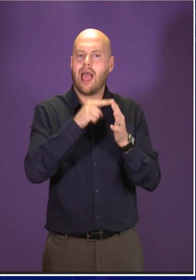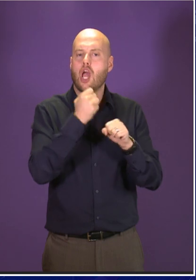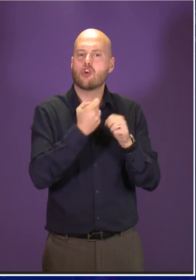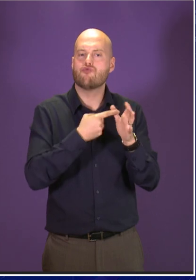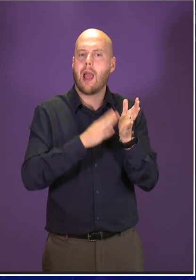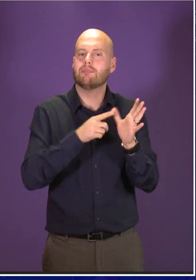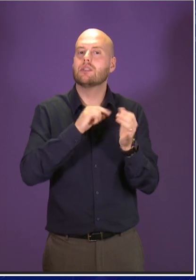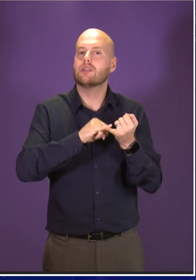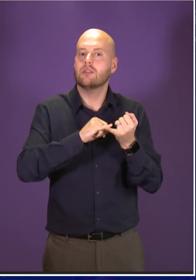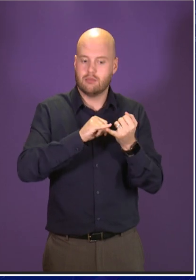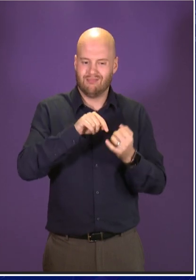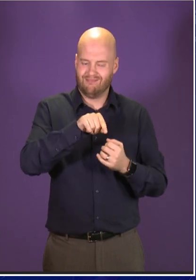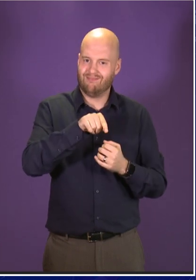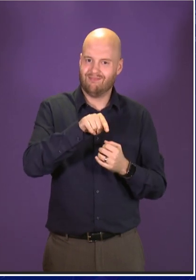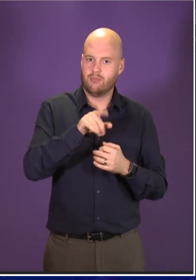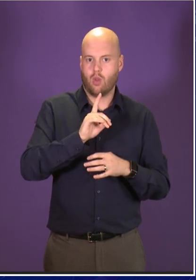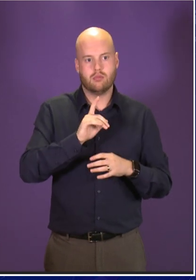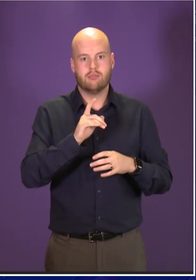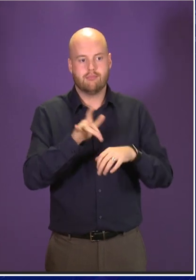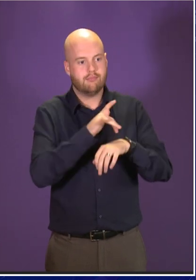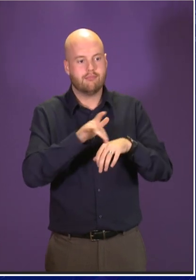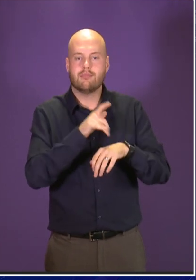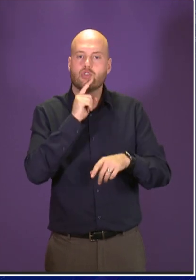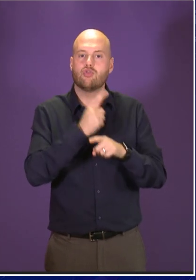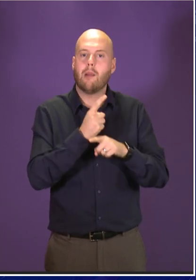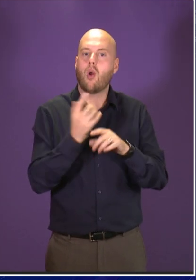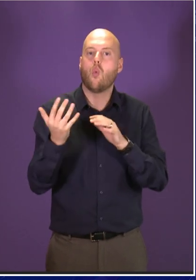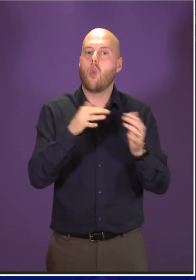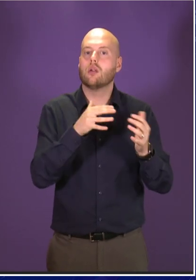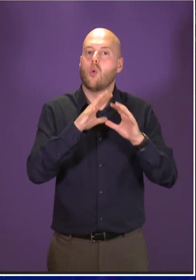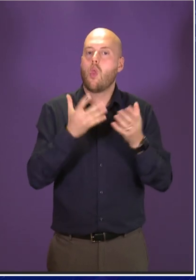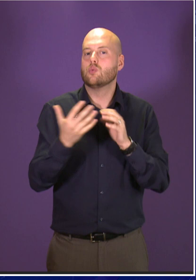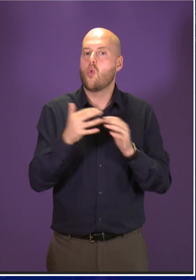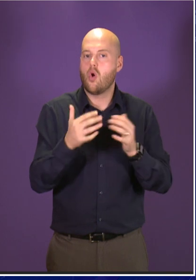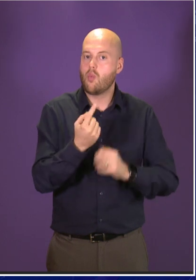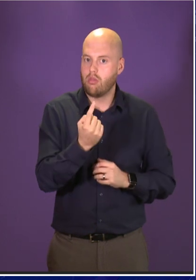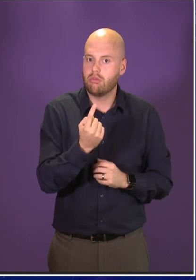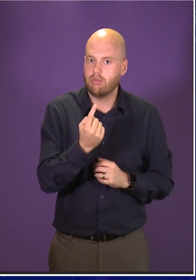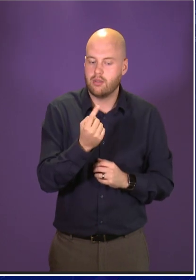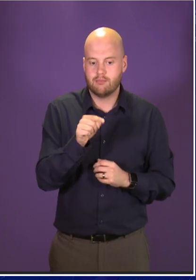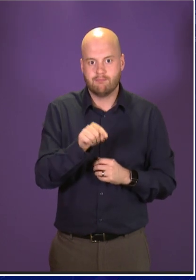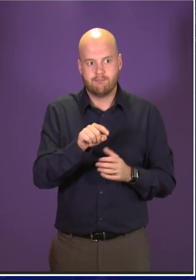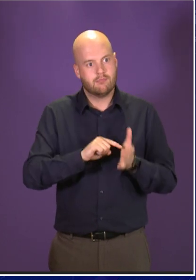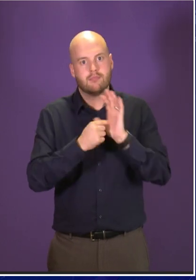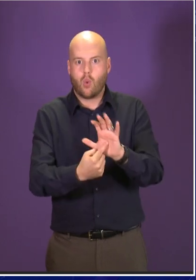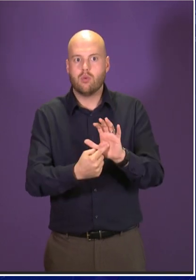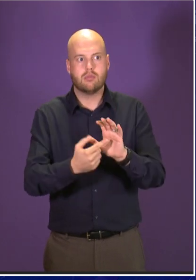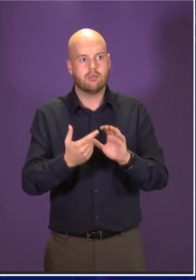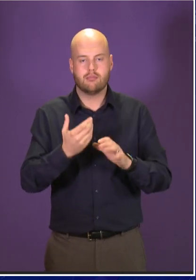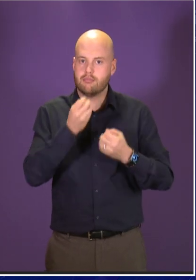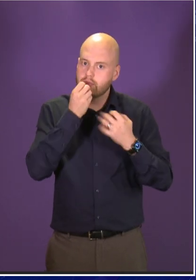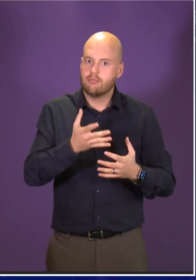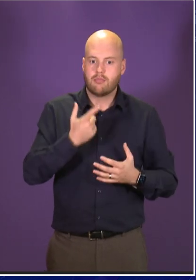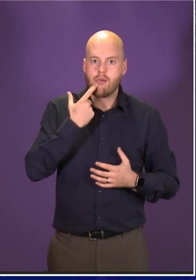and celebrated Scotland's Year of Young People through a remarkable fusion of creativity and innovation. A